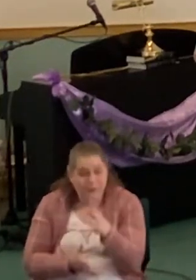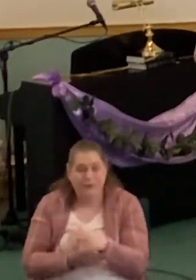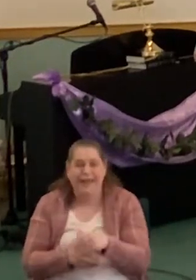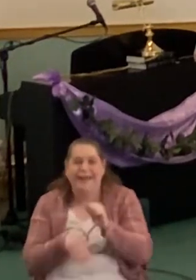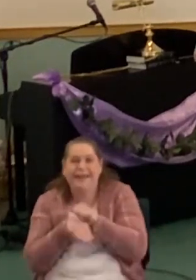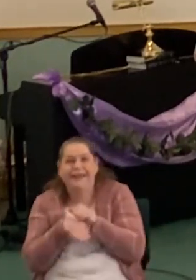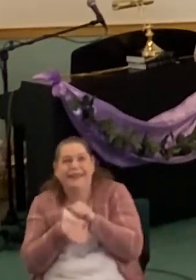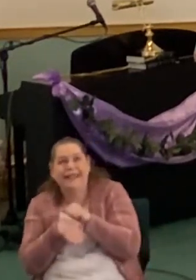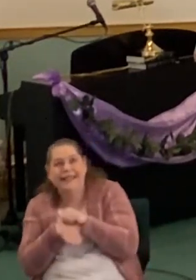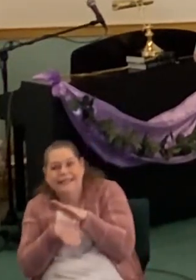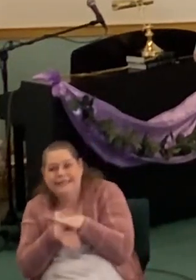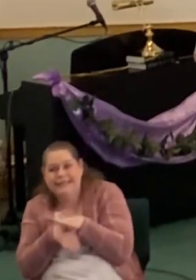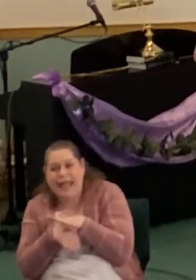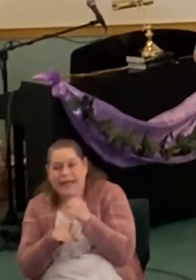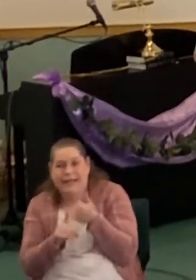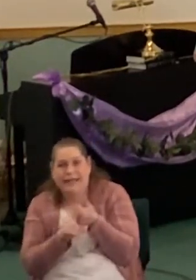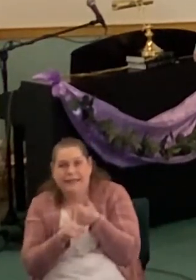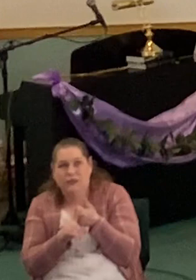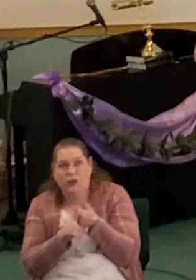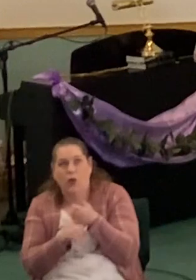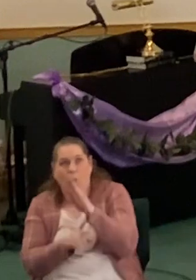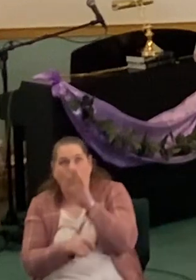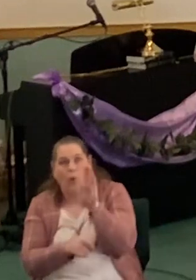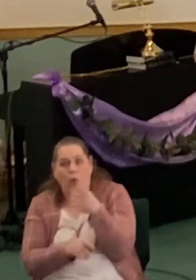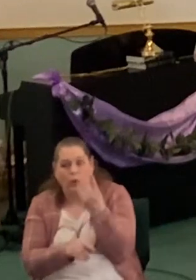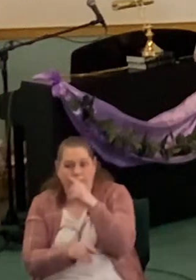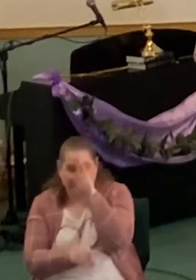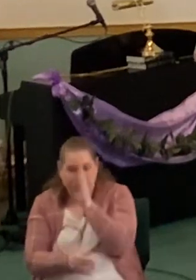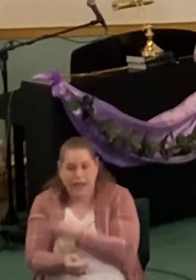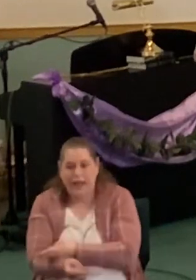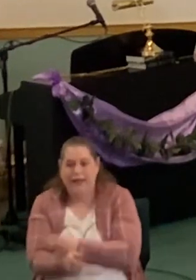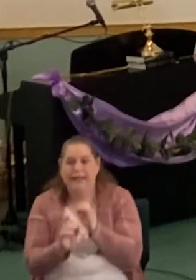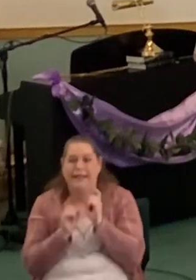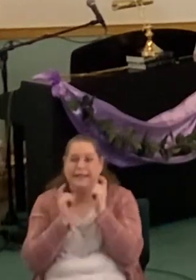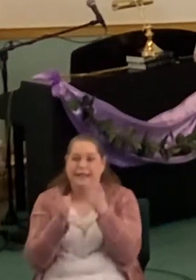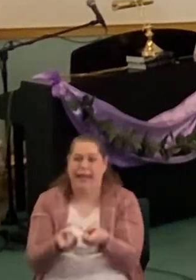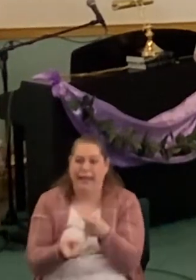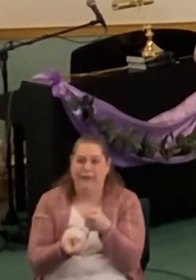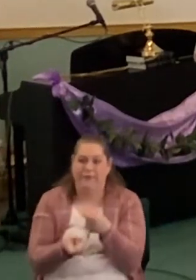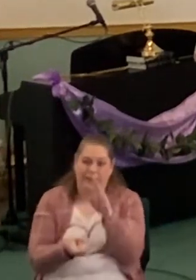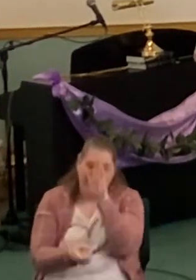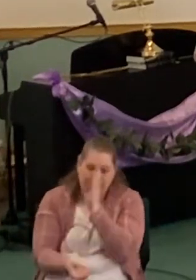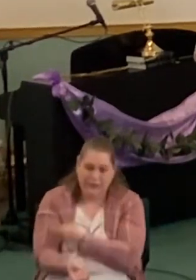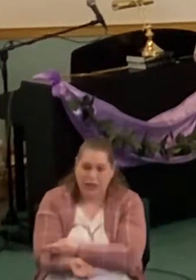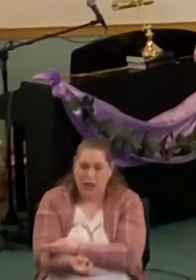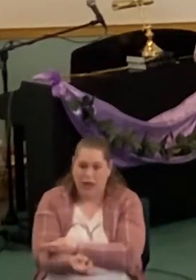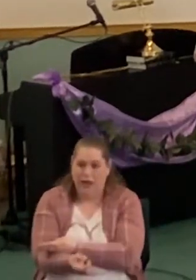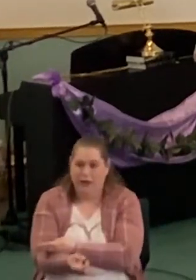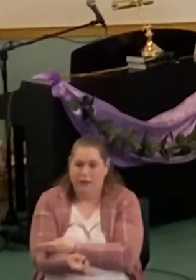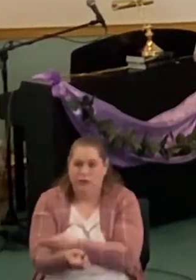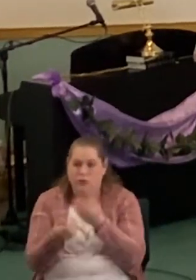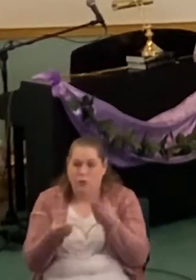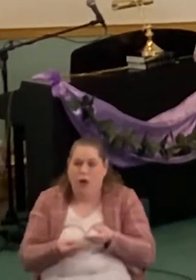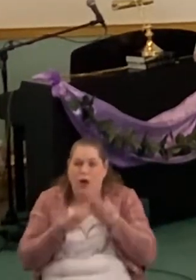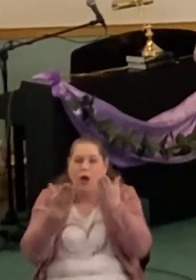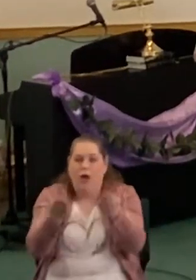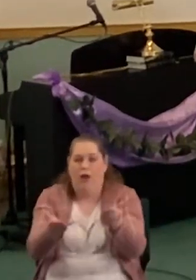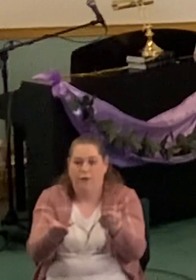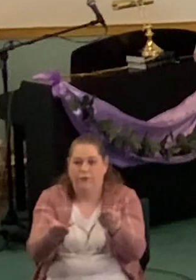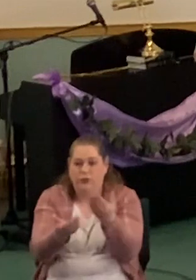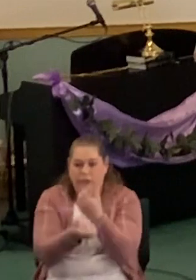only son. He gave his son through the nation of Israel to offer salvation to all of the